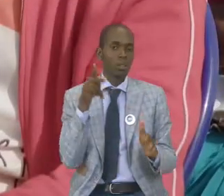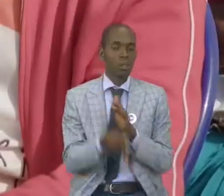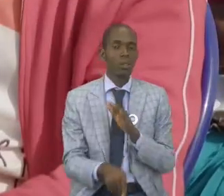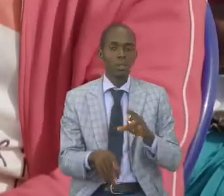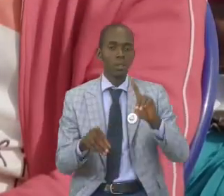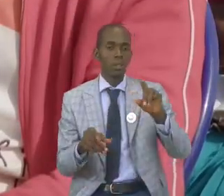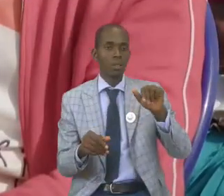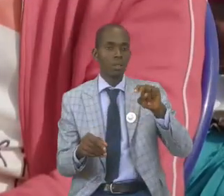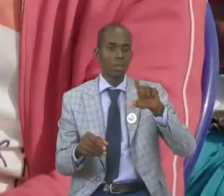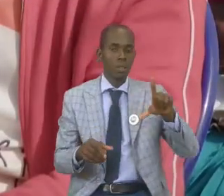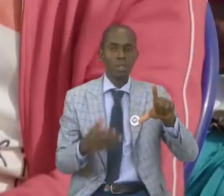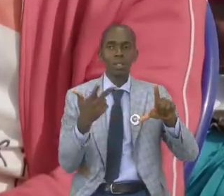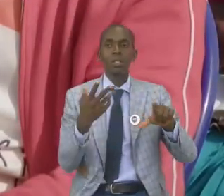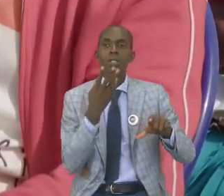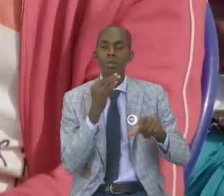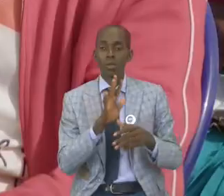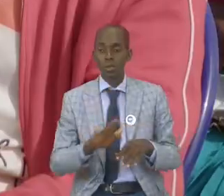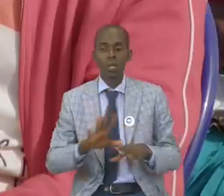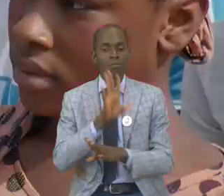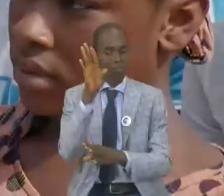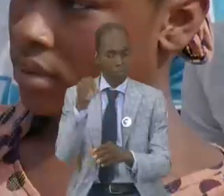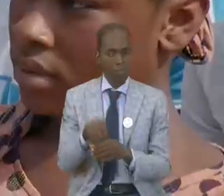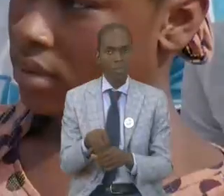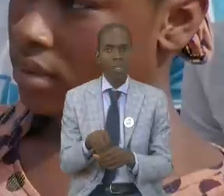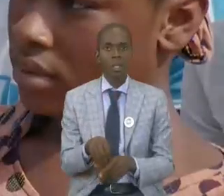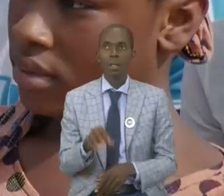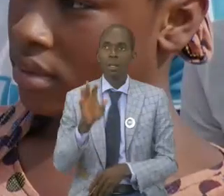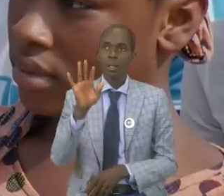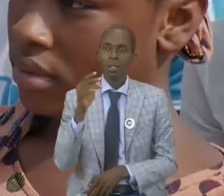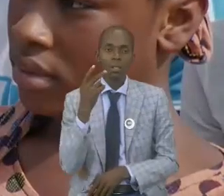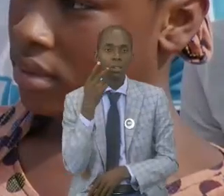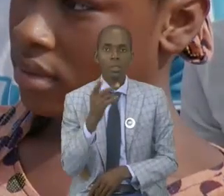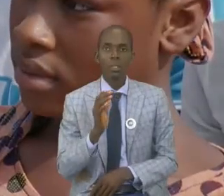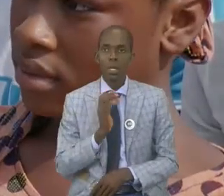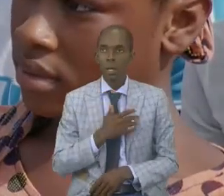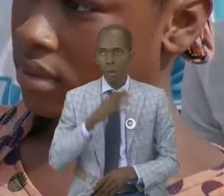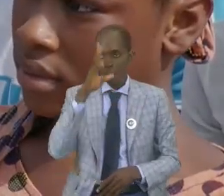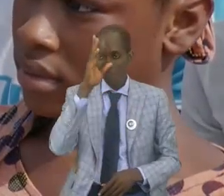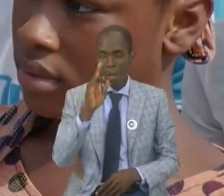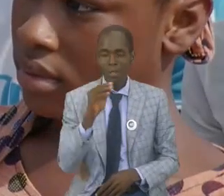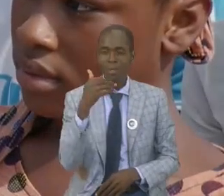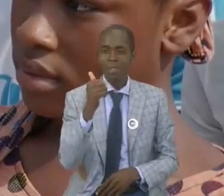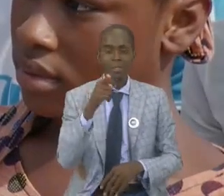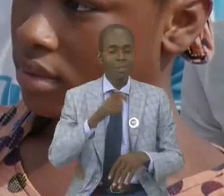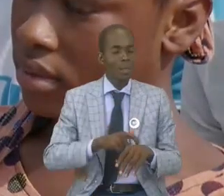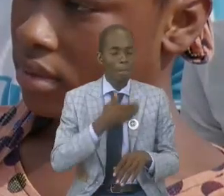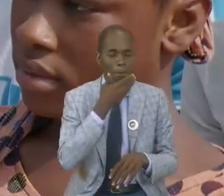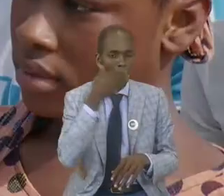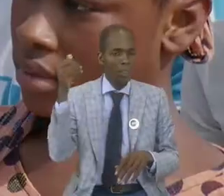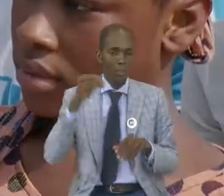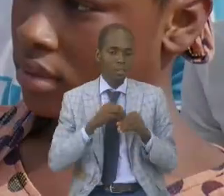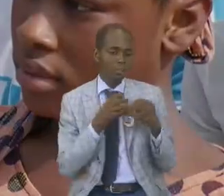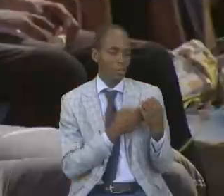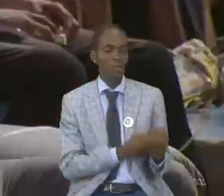and Abednego included. Come and see our man. 10 times better in courage.